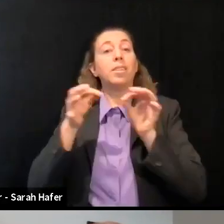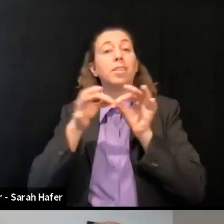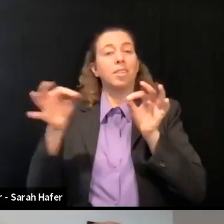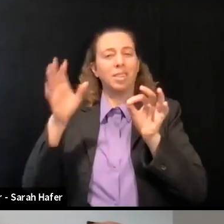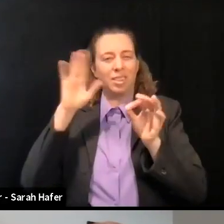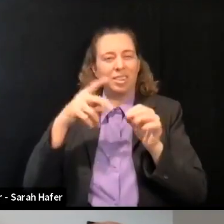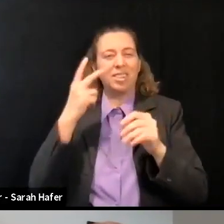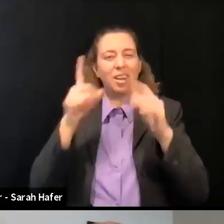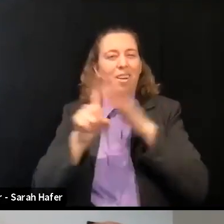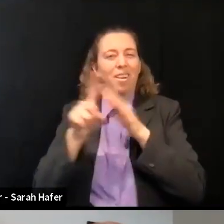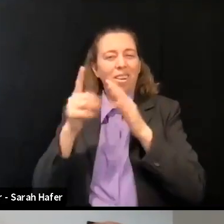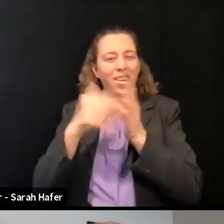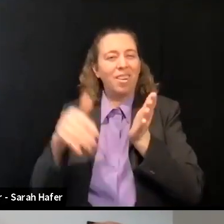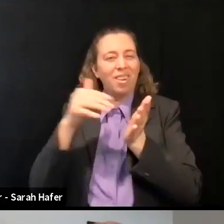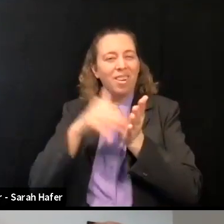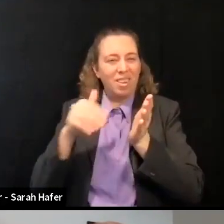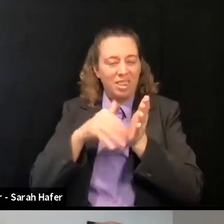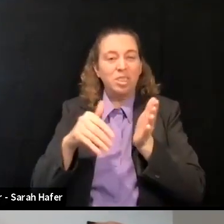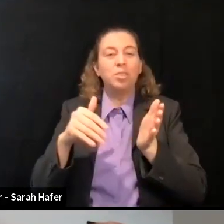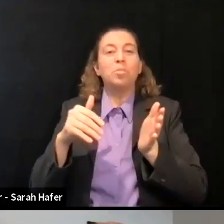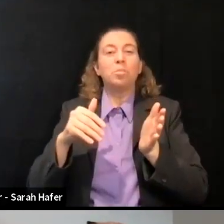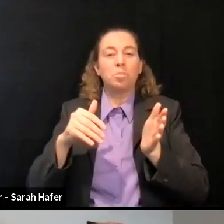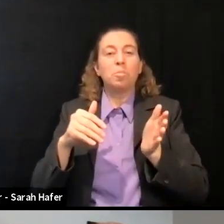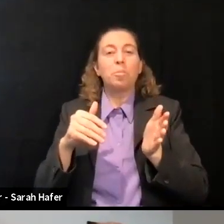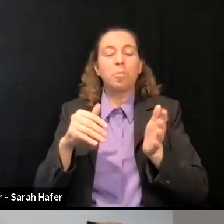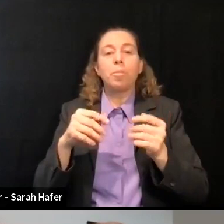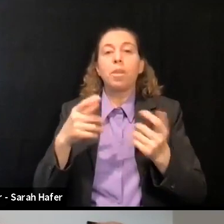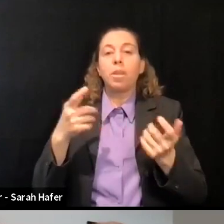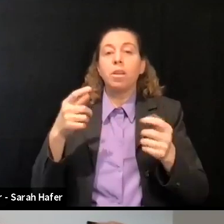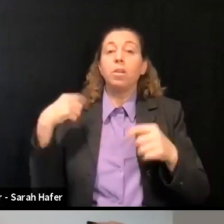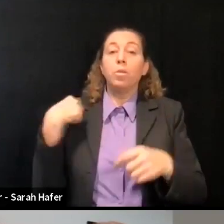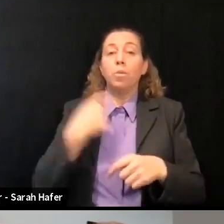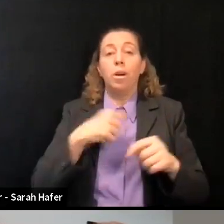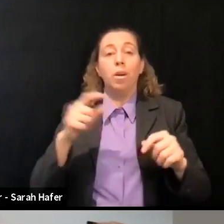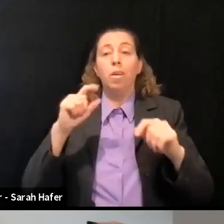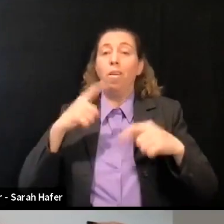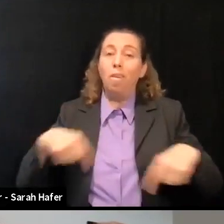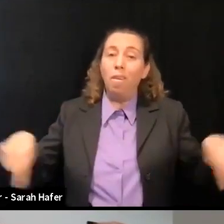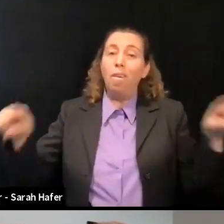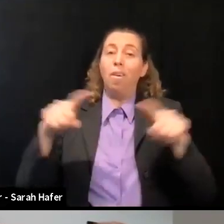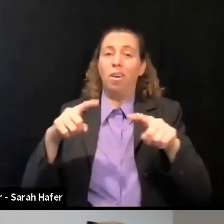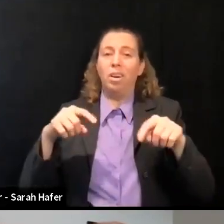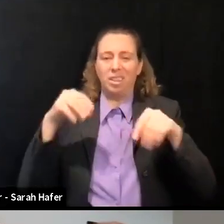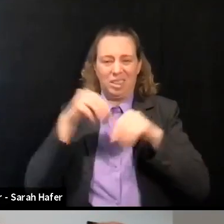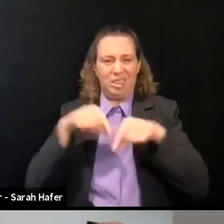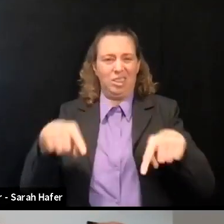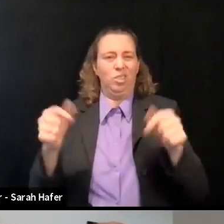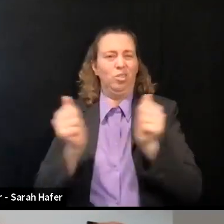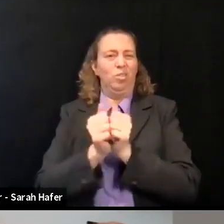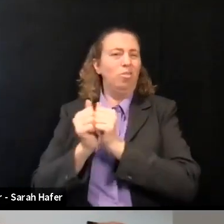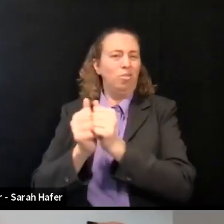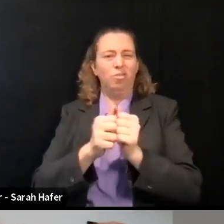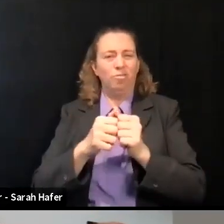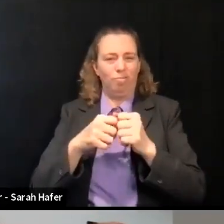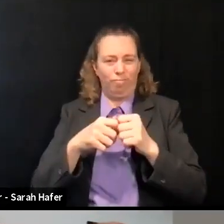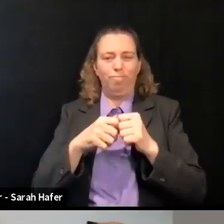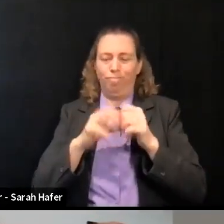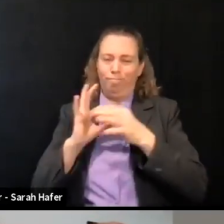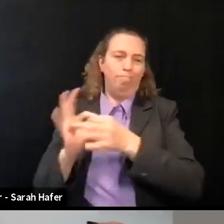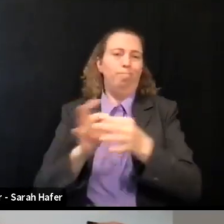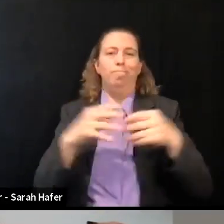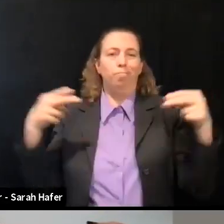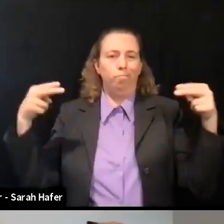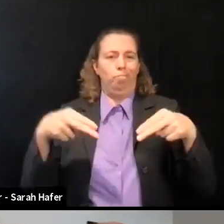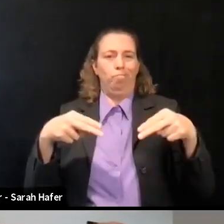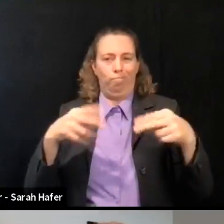we all are in this boat together, that we are in this COVID storm together. And whereas I